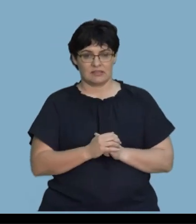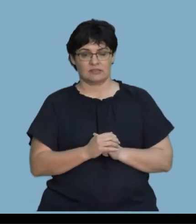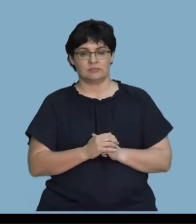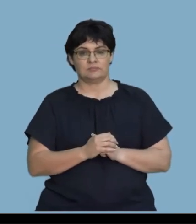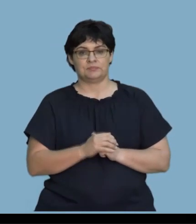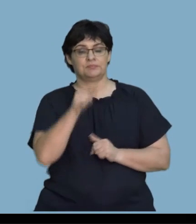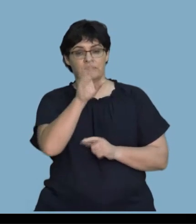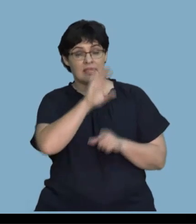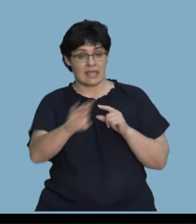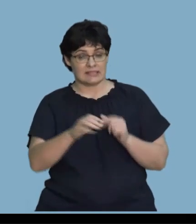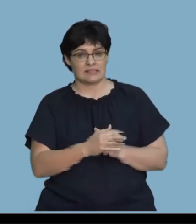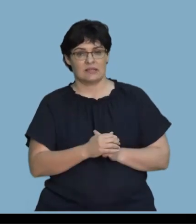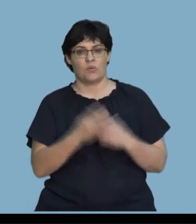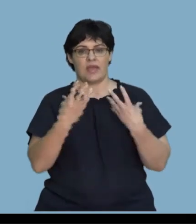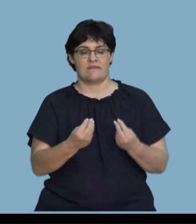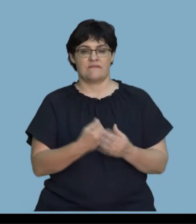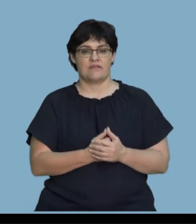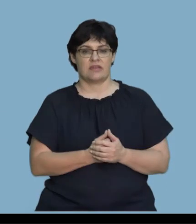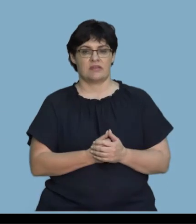this case, we have